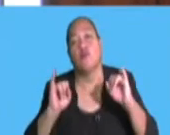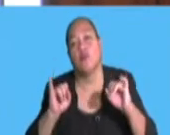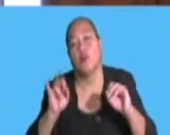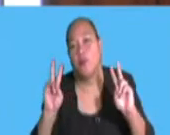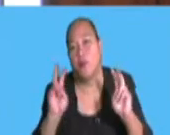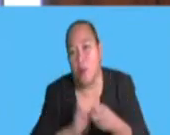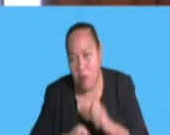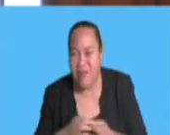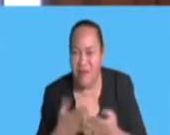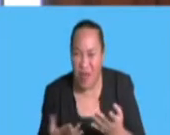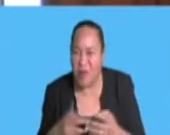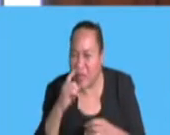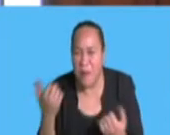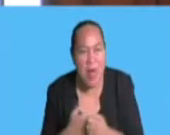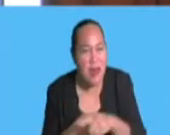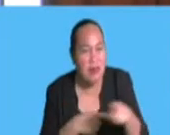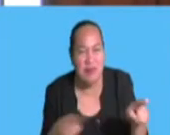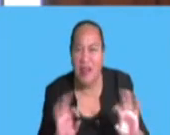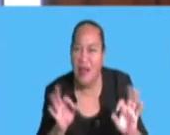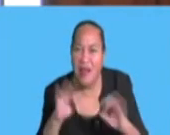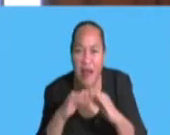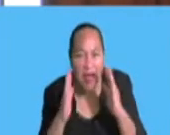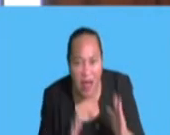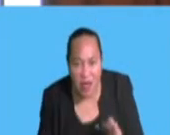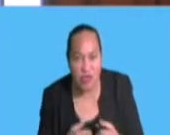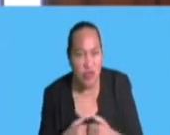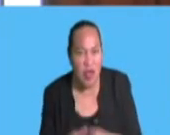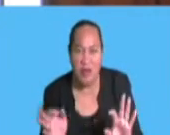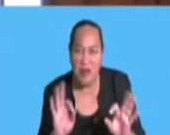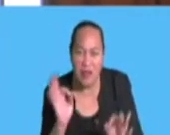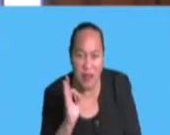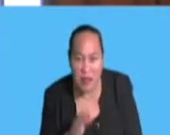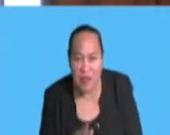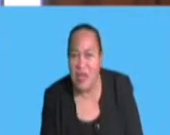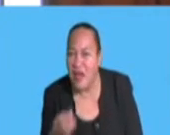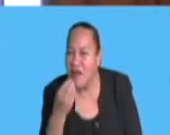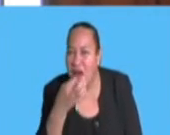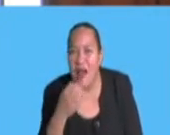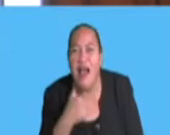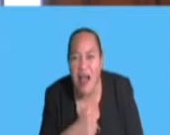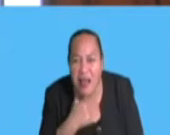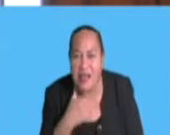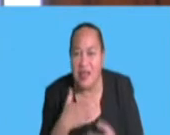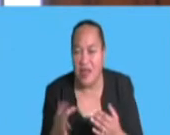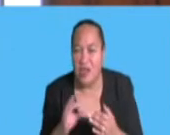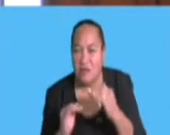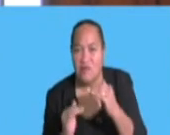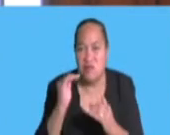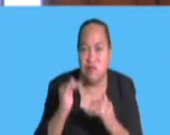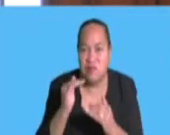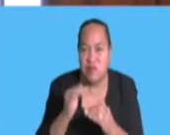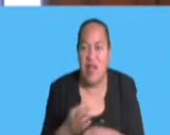now see every day: homelessness, job loss, poverty, hunger, social isolation, inequality, and